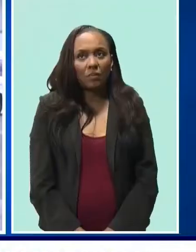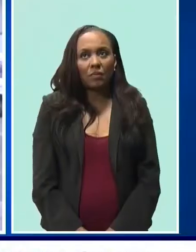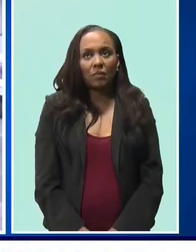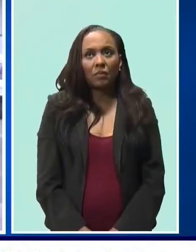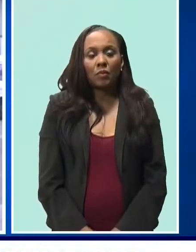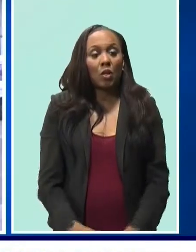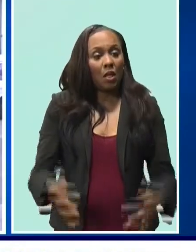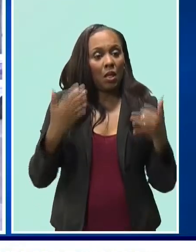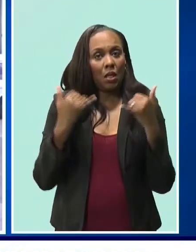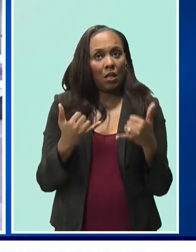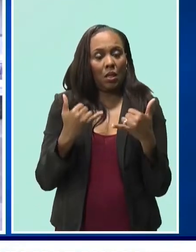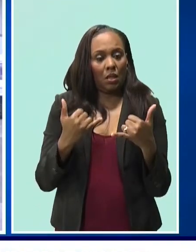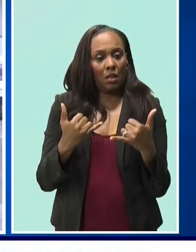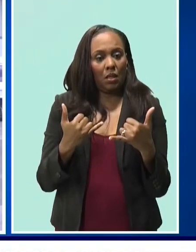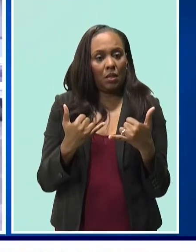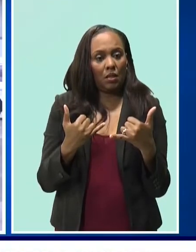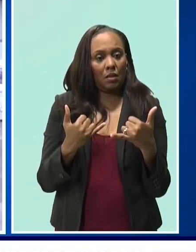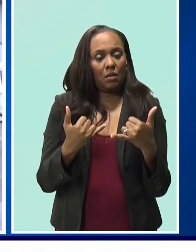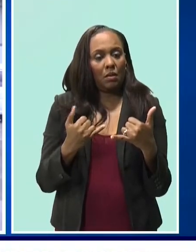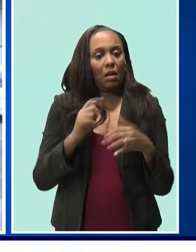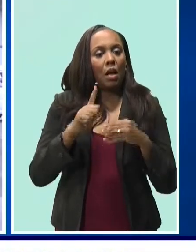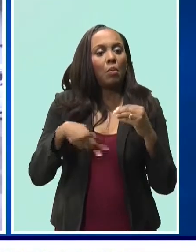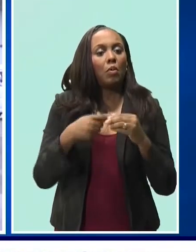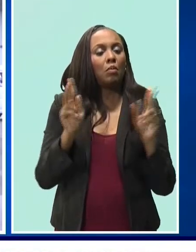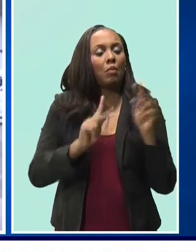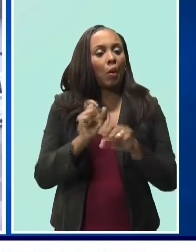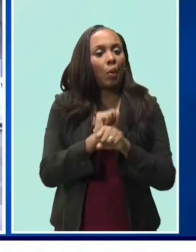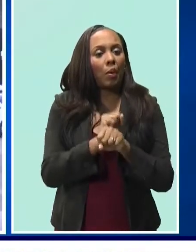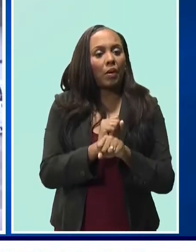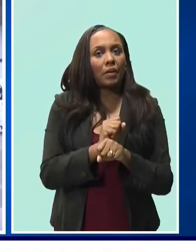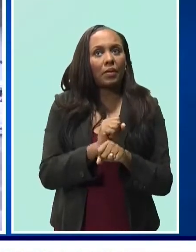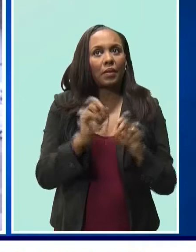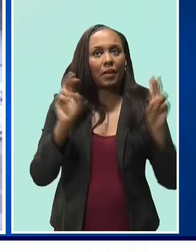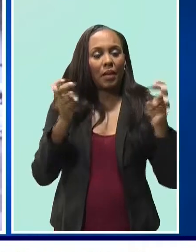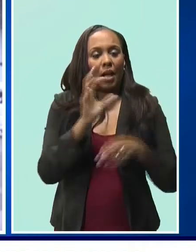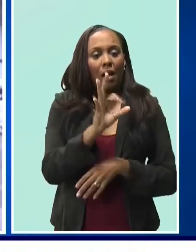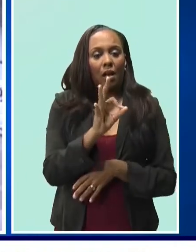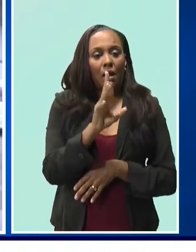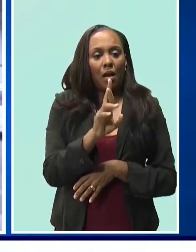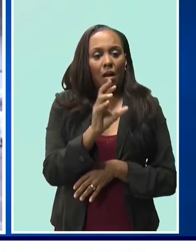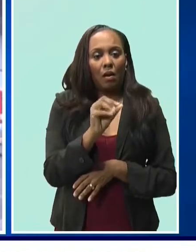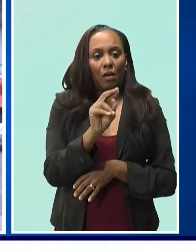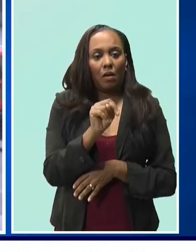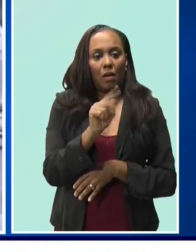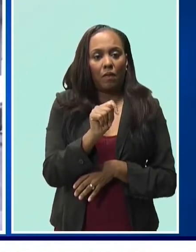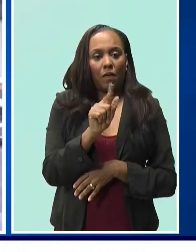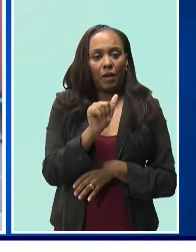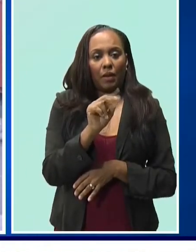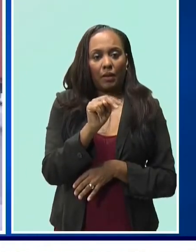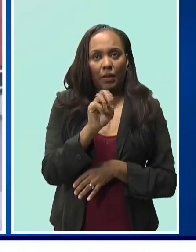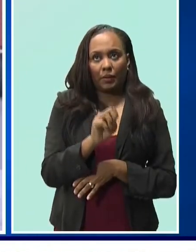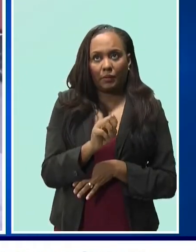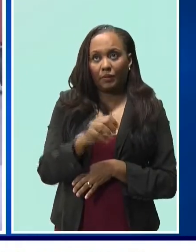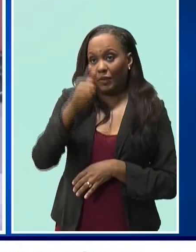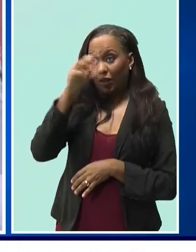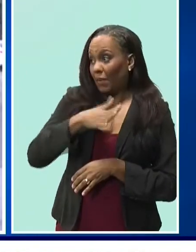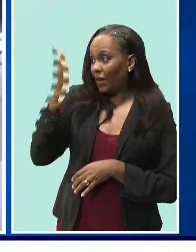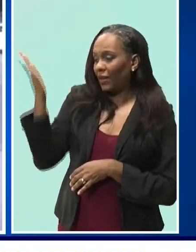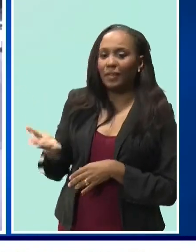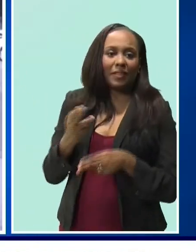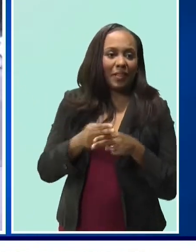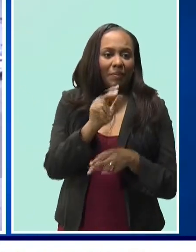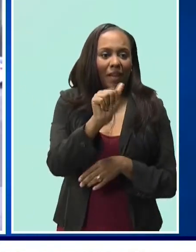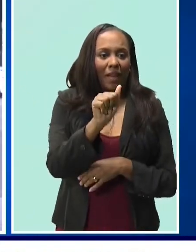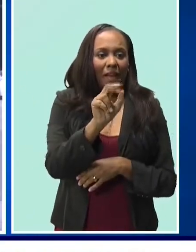In tonight's opening On the Frontline feature, I checked in with Anthony Marshall, a proud heavy-duty operator at the Port of Bridgetown,